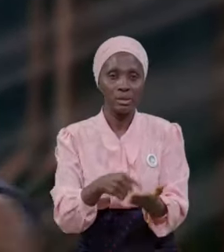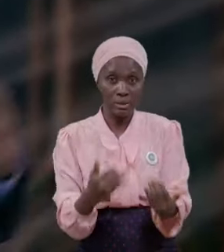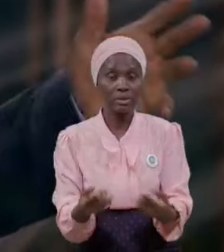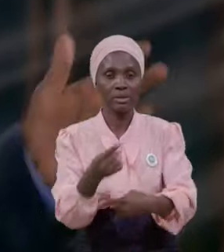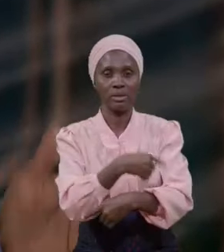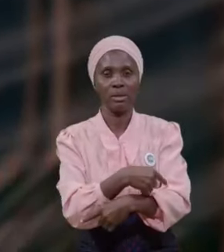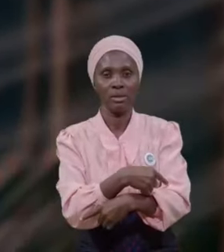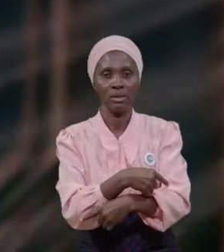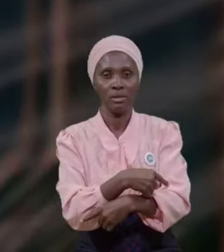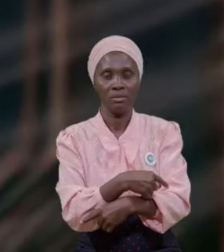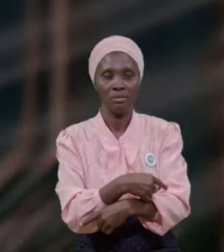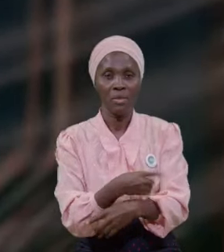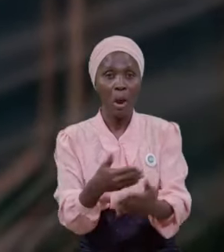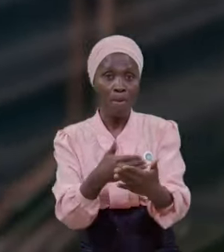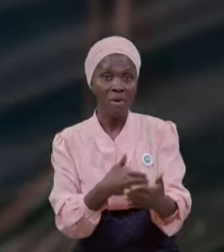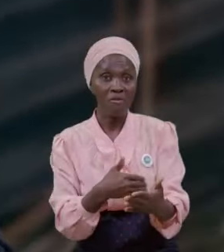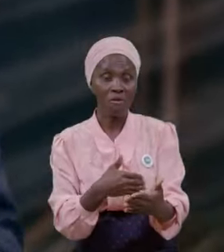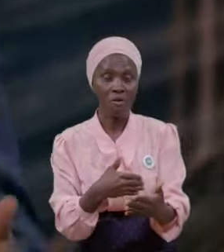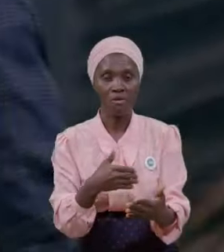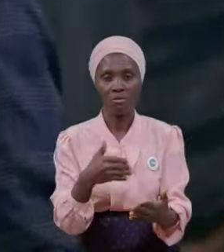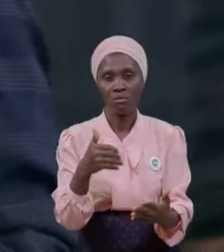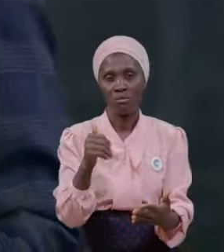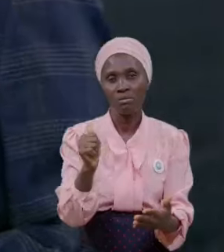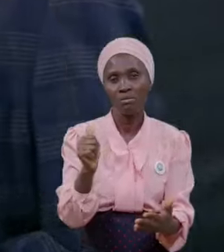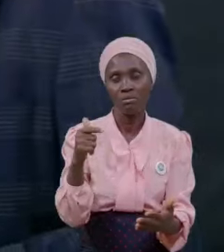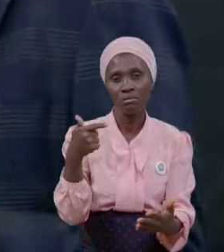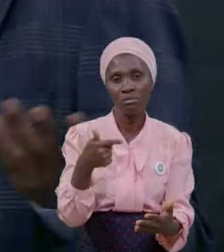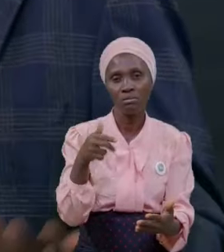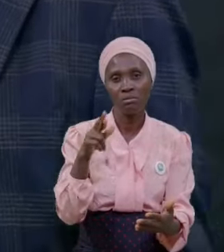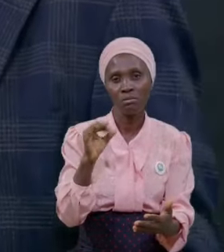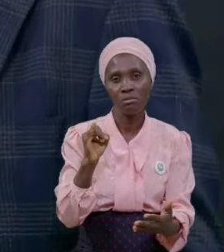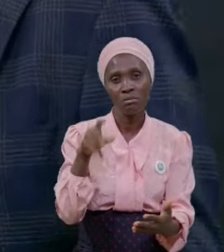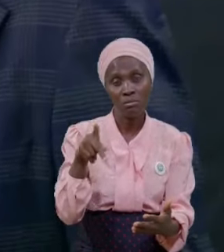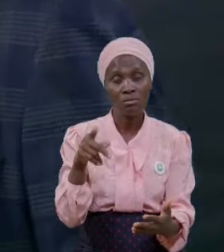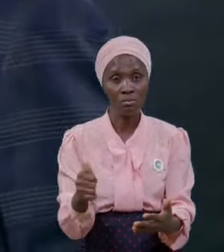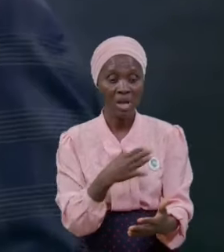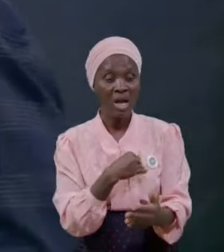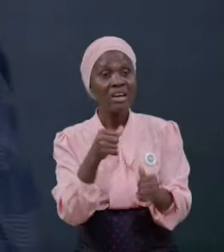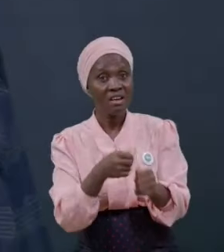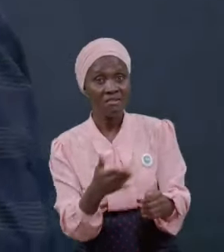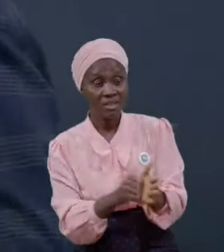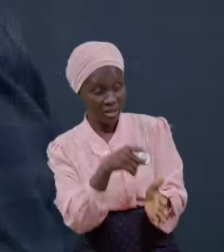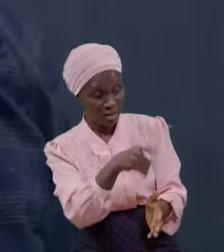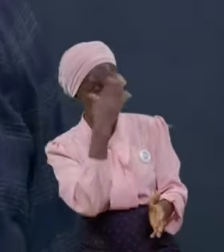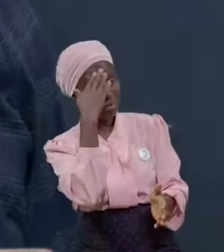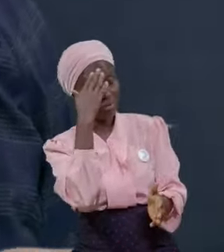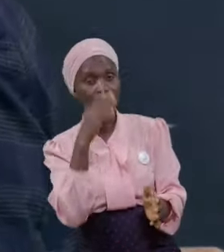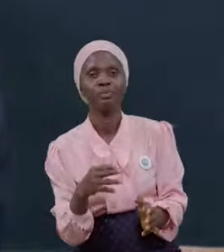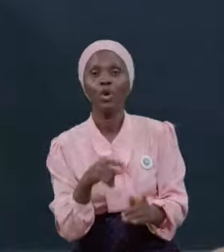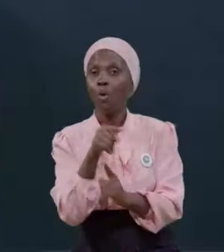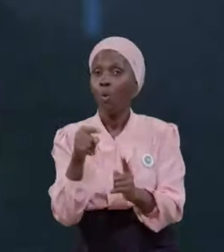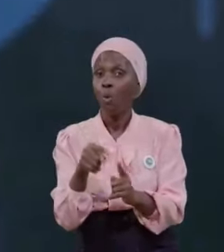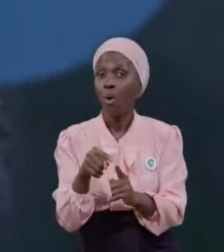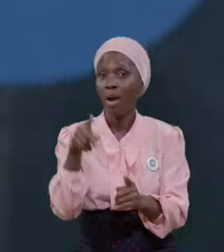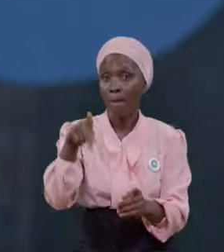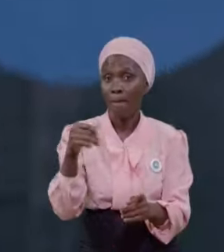and everything he had known when he started his message to King Agrippa and to